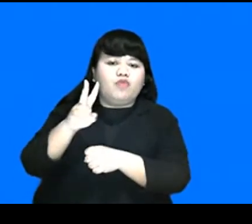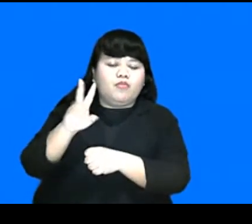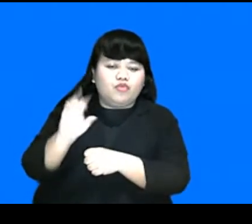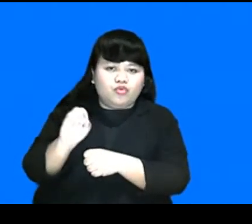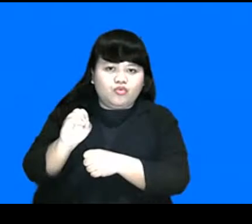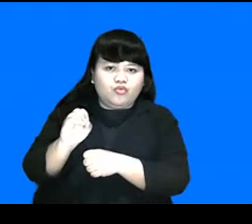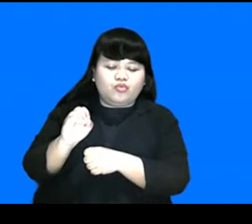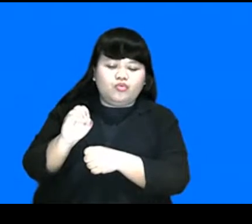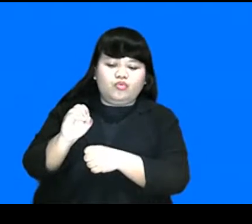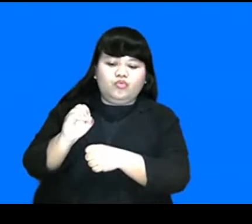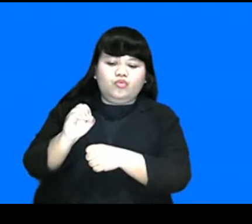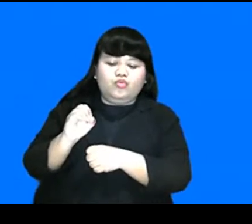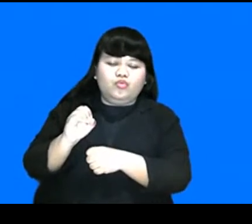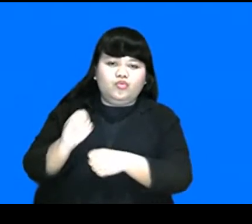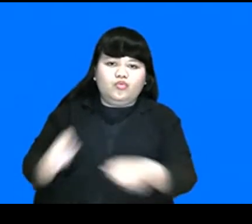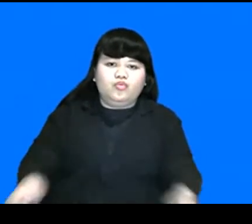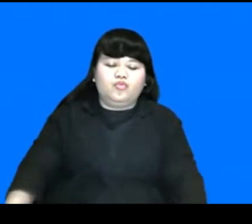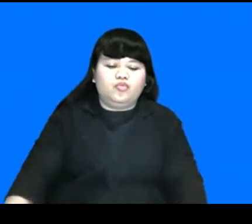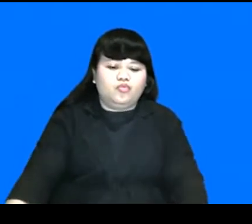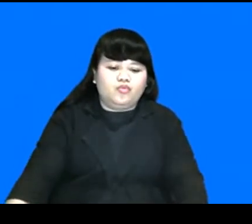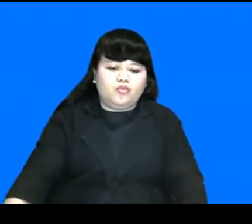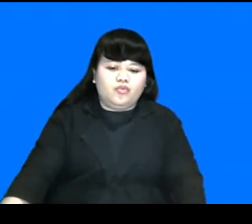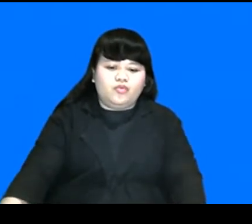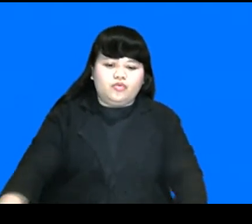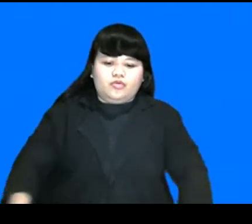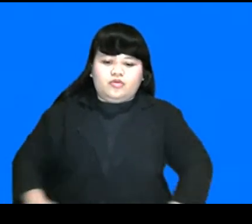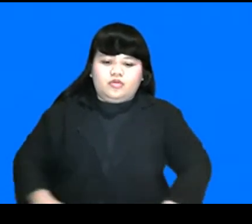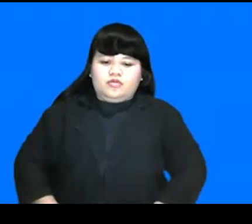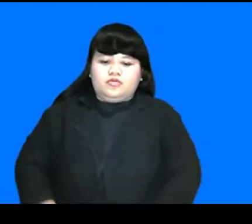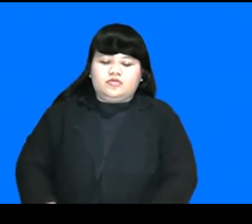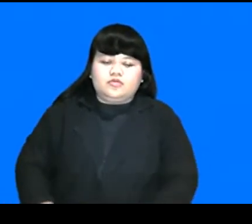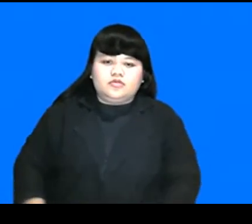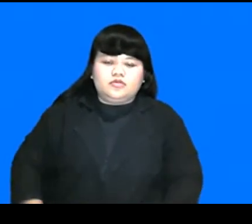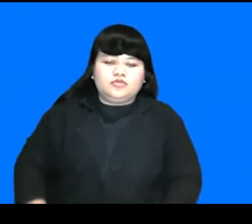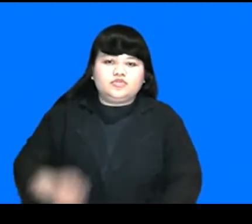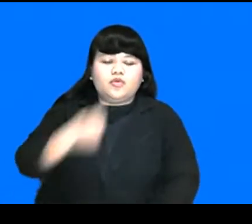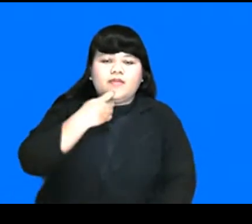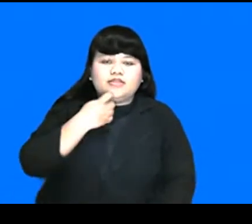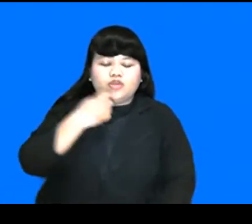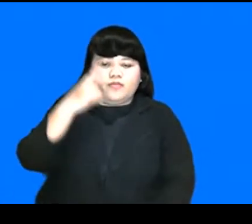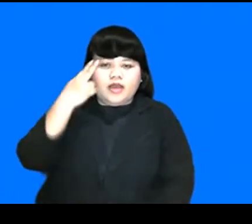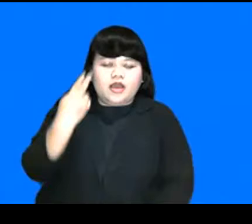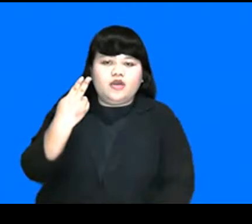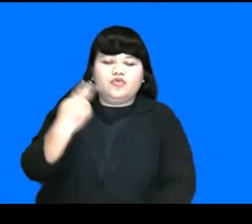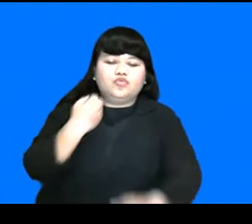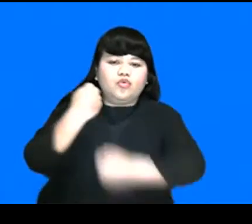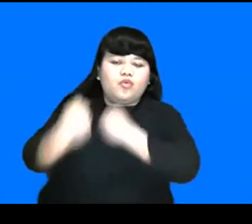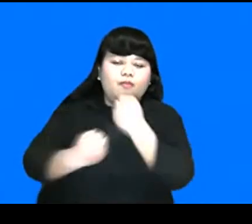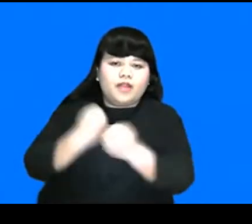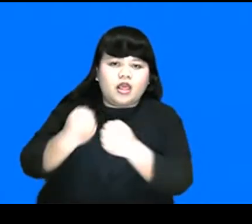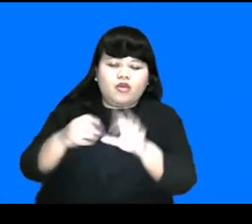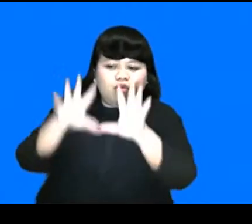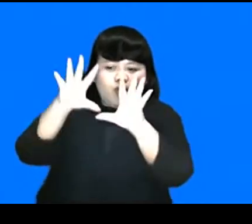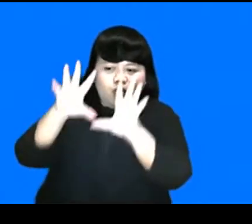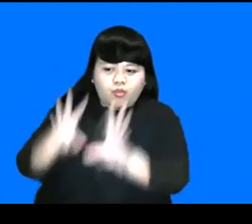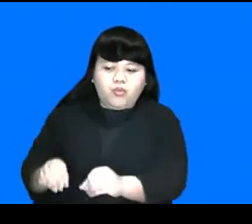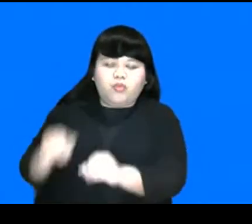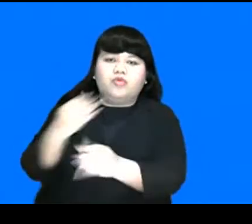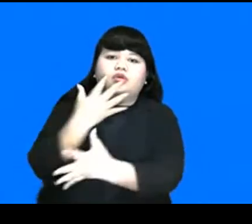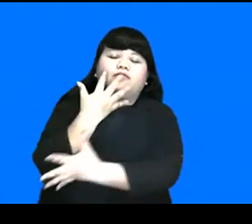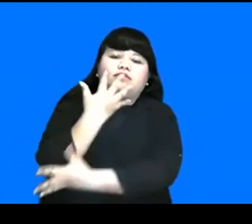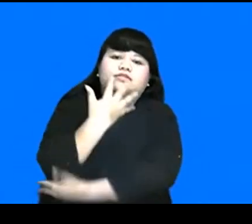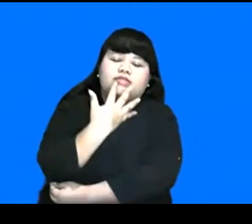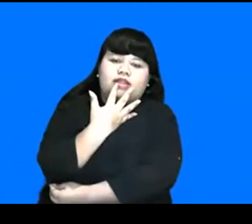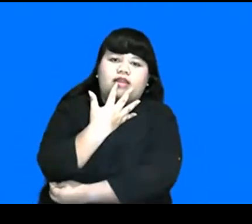they try, or most of the countries try to alleviate the poverty with a business as usual way.